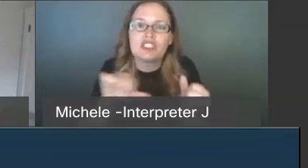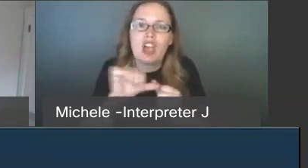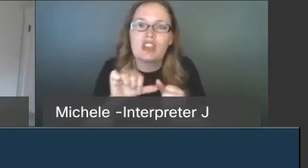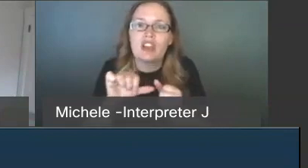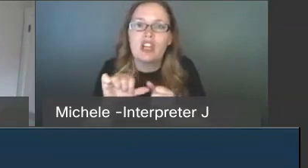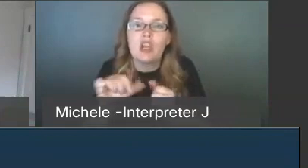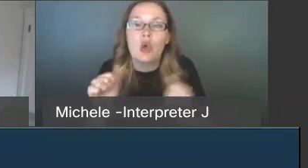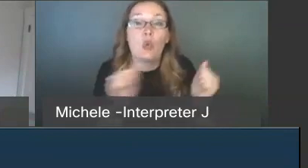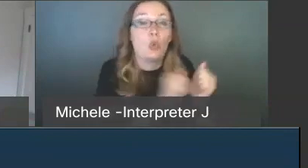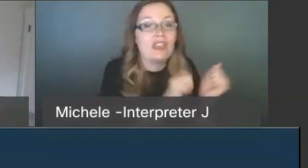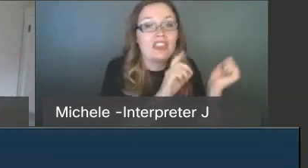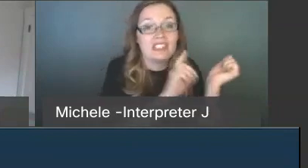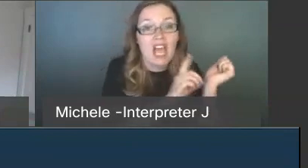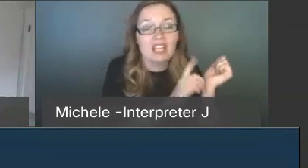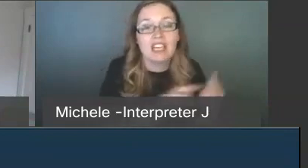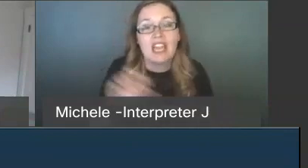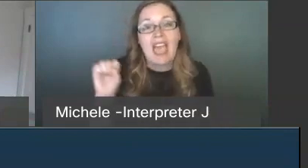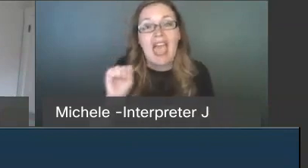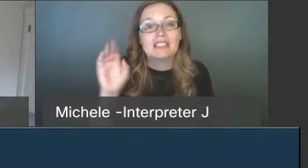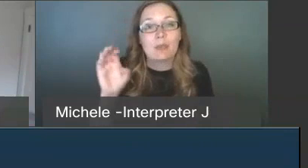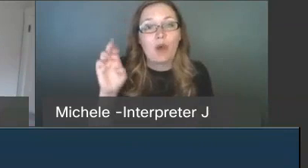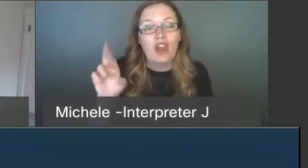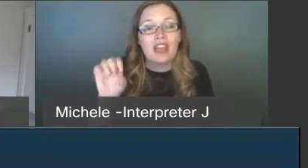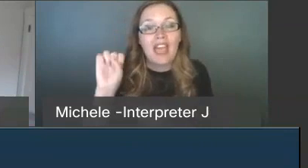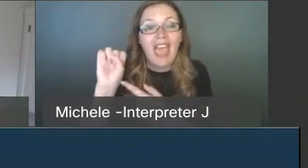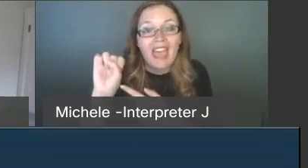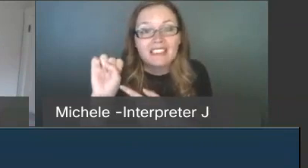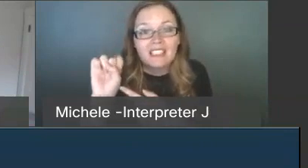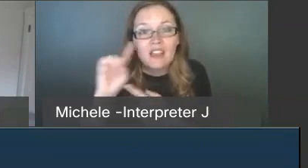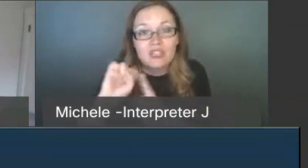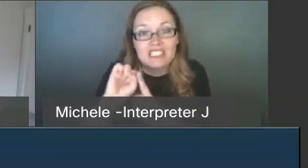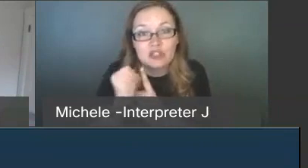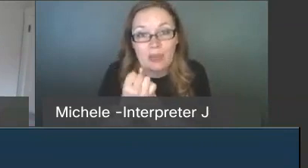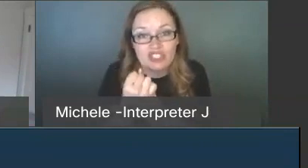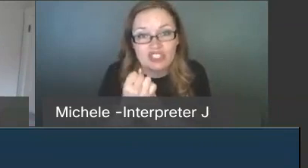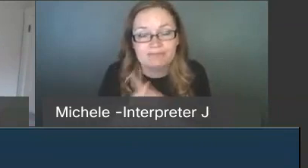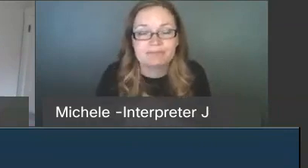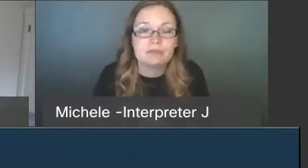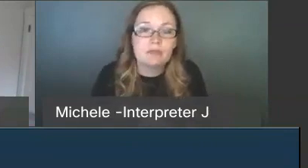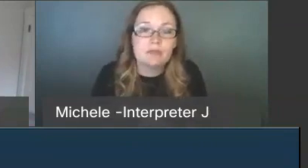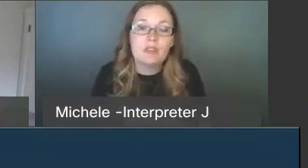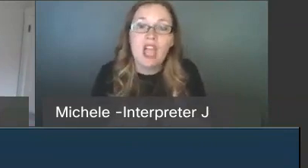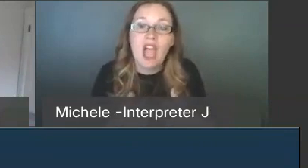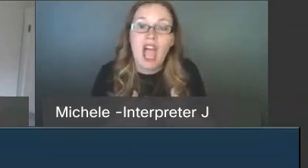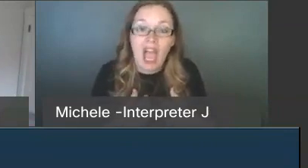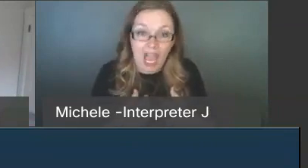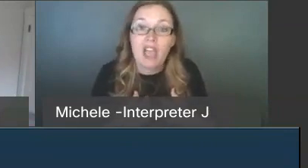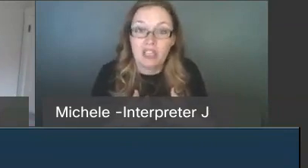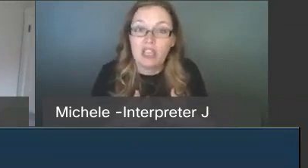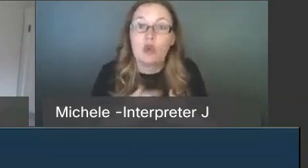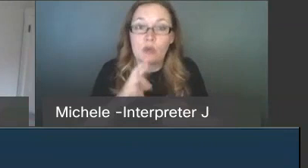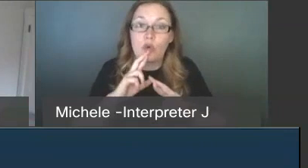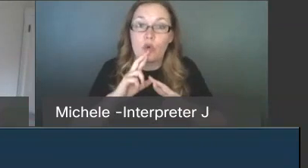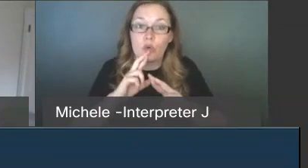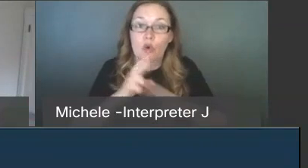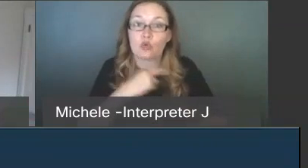physician. And SBAR is S standing for situation. So I would, in risk assessment, say,